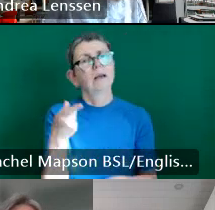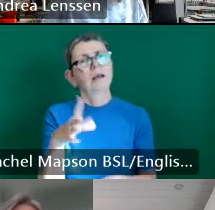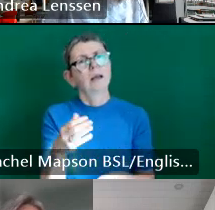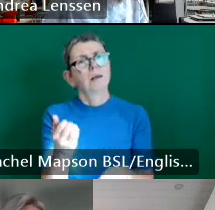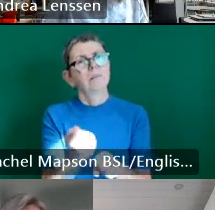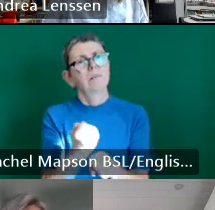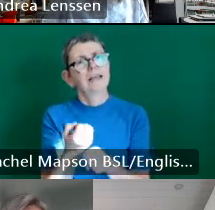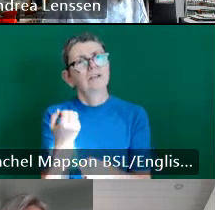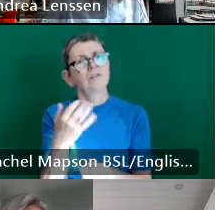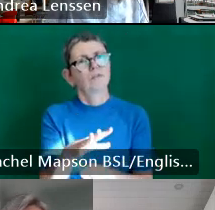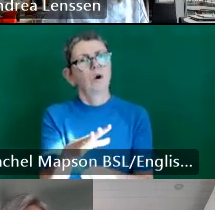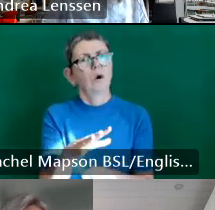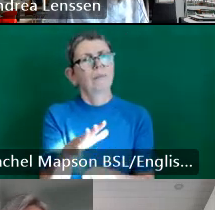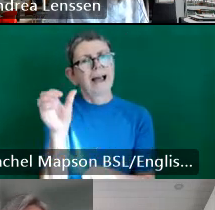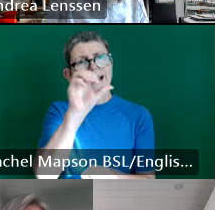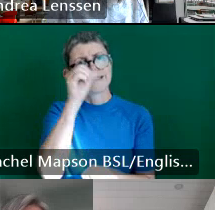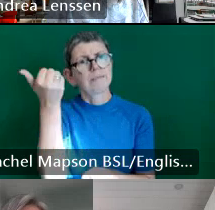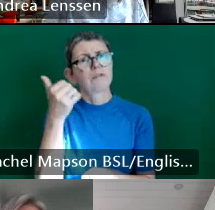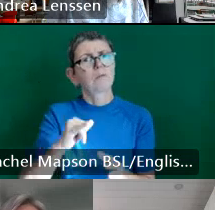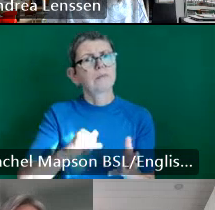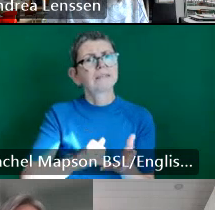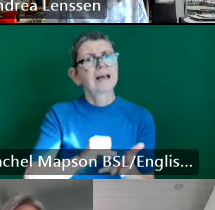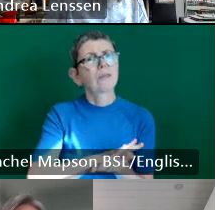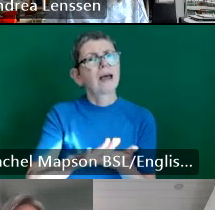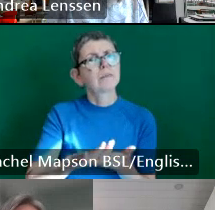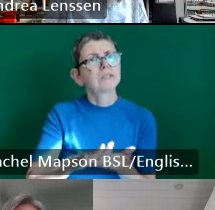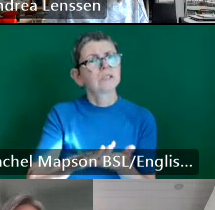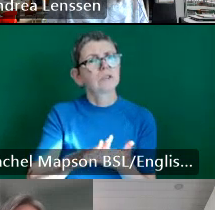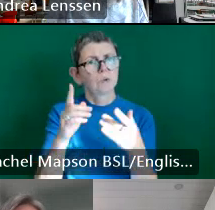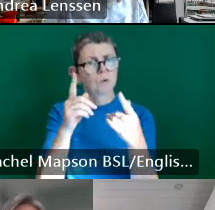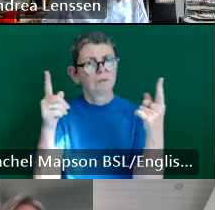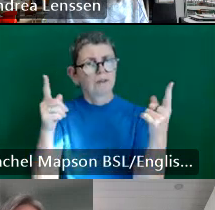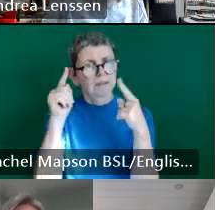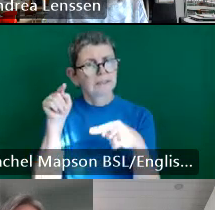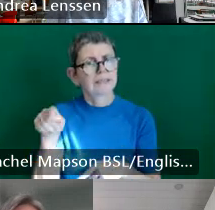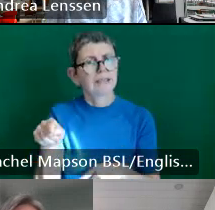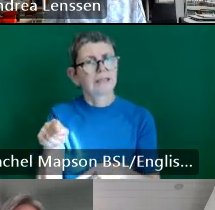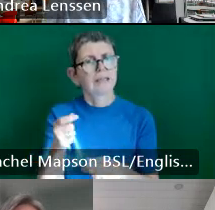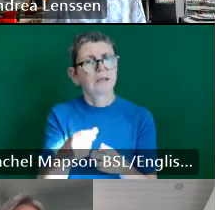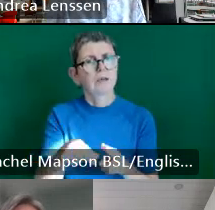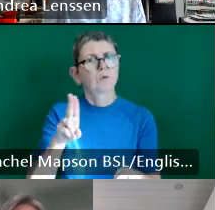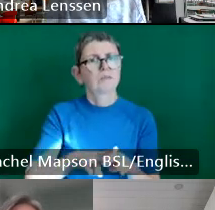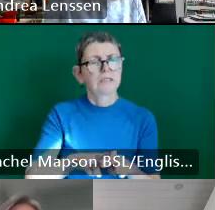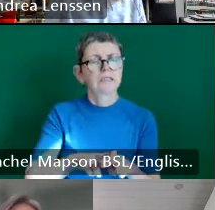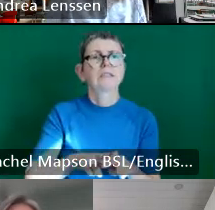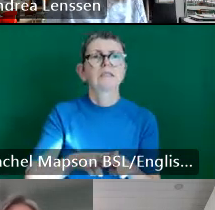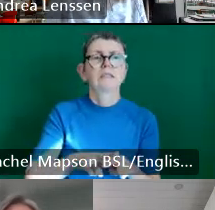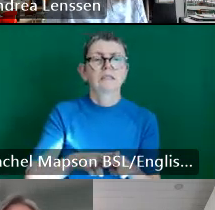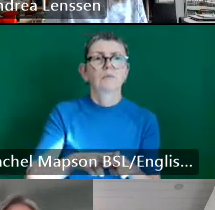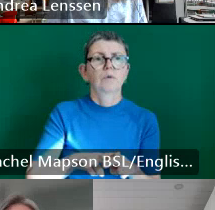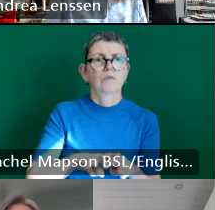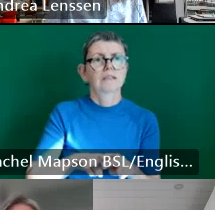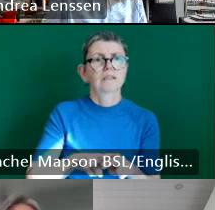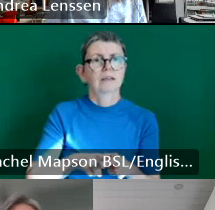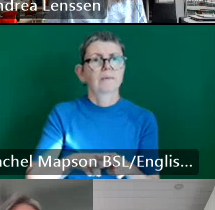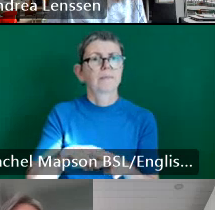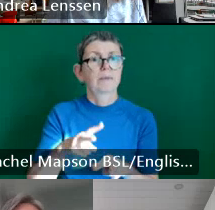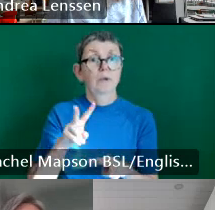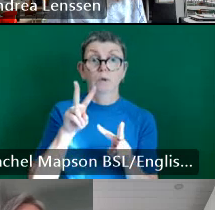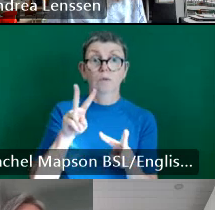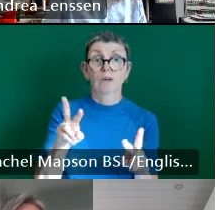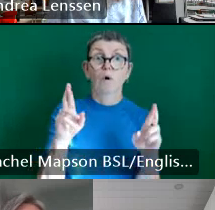a scholar at Southampton. Her name is Professor Florence Asai. And let's see, hopefully everything